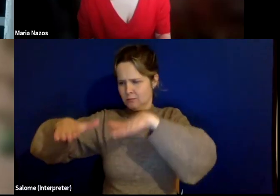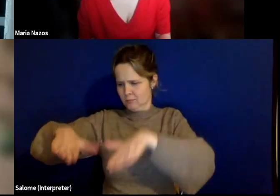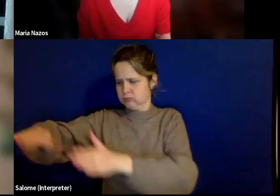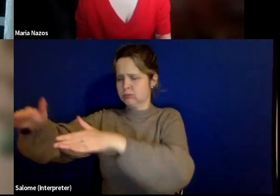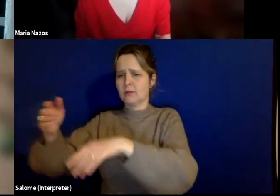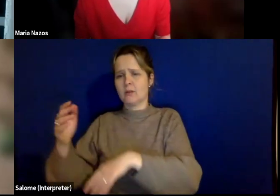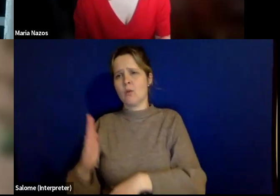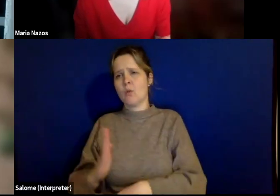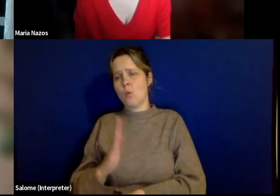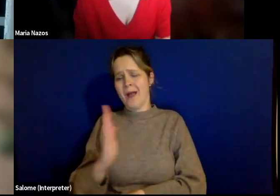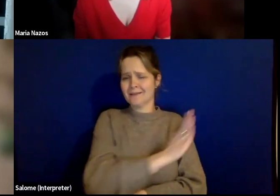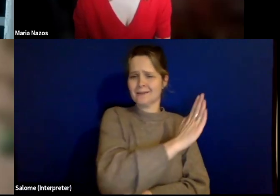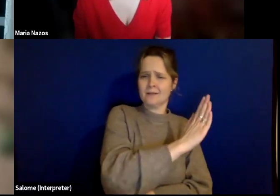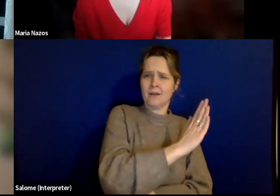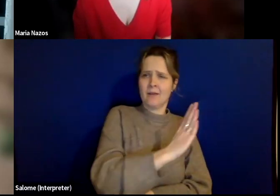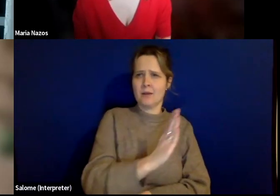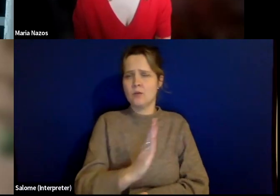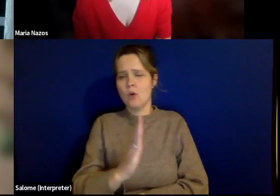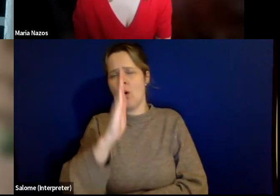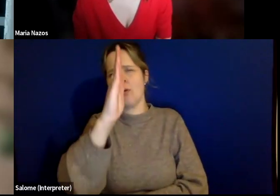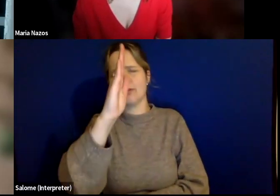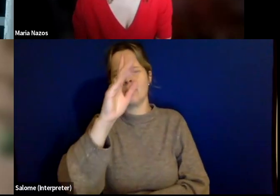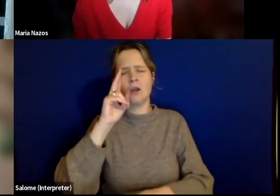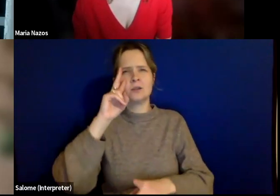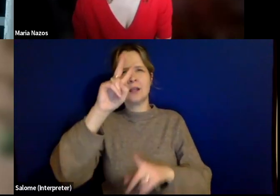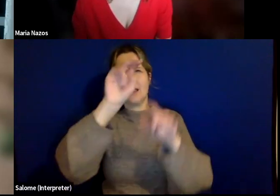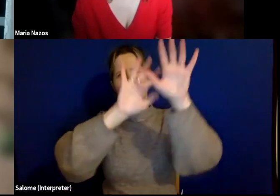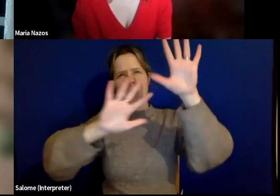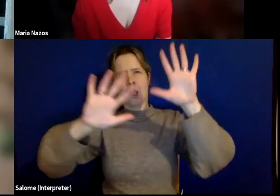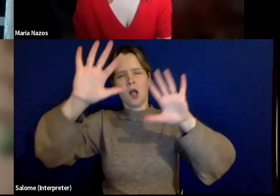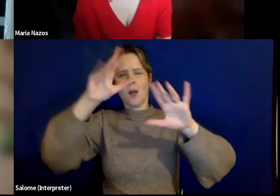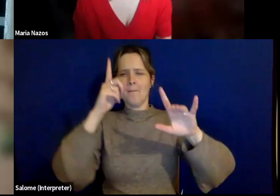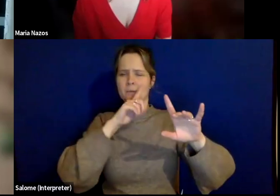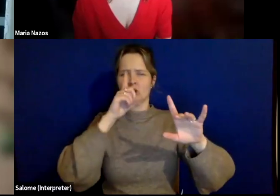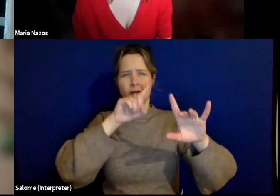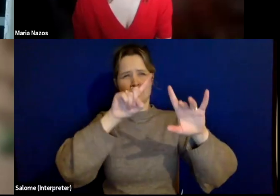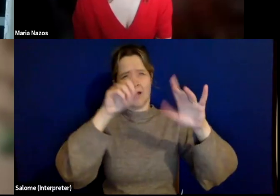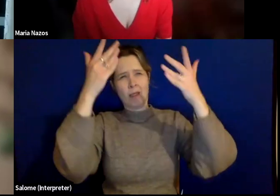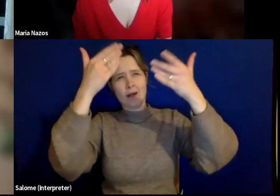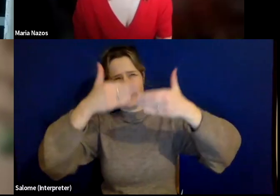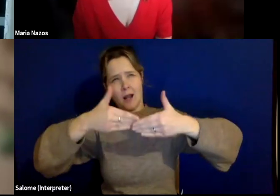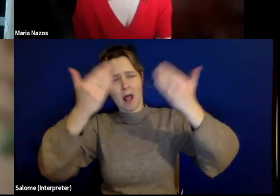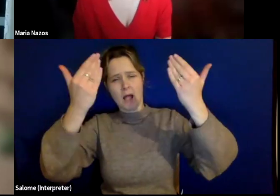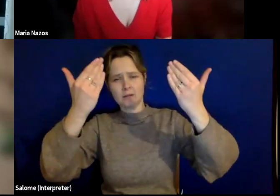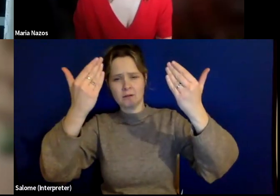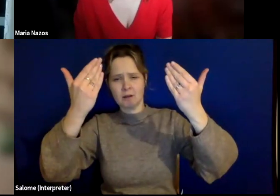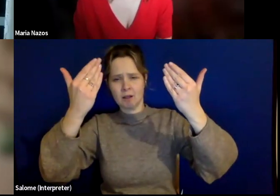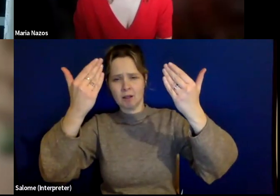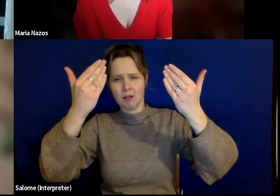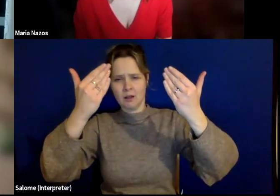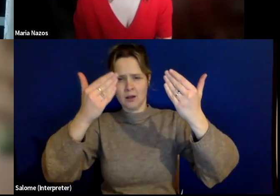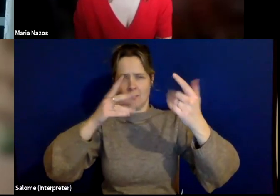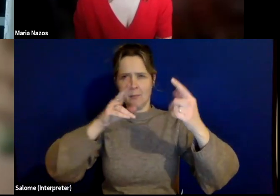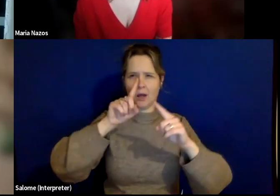north. Magenta blades of nighttime light carve skate marks across